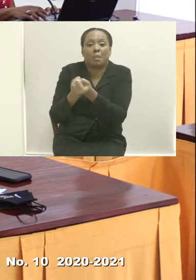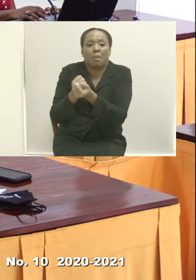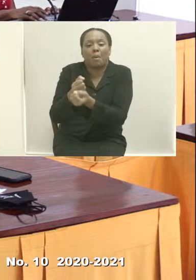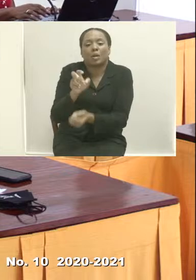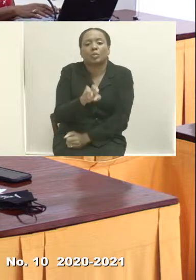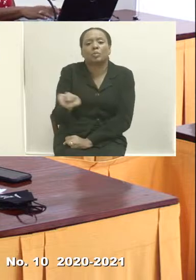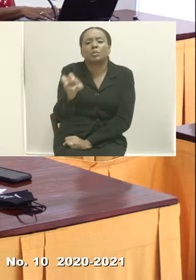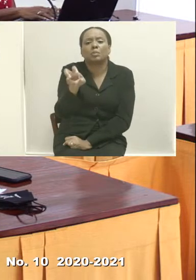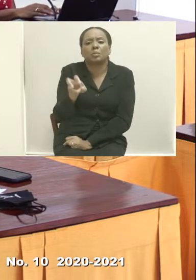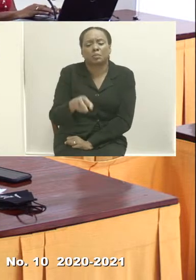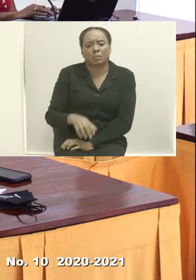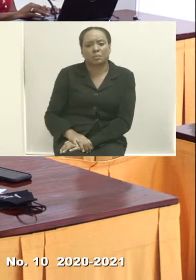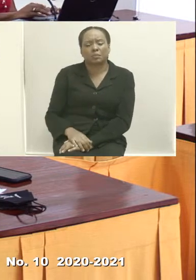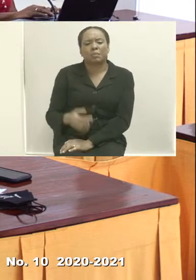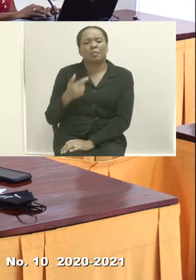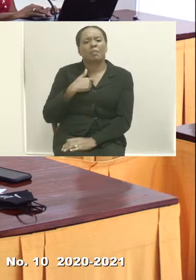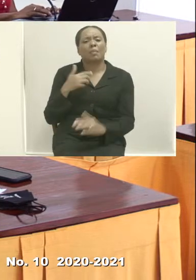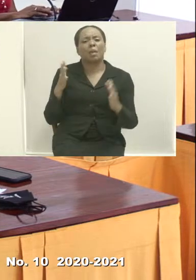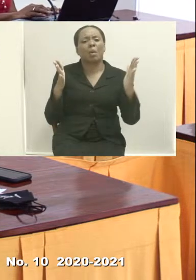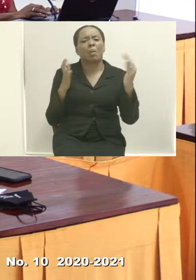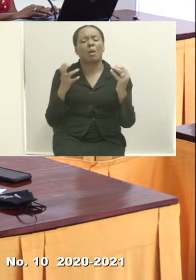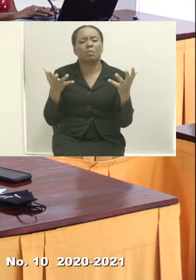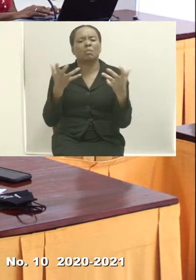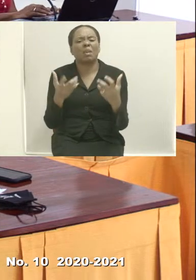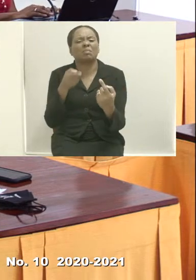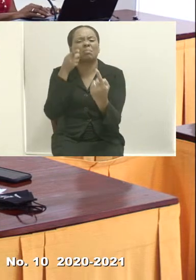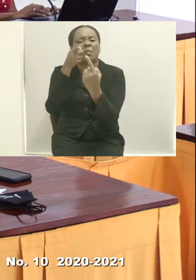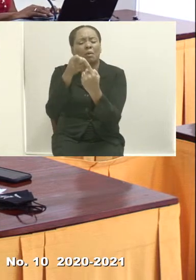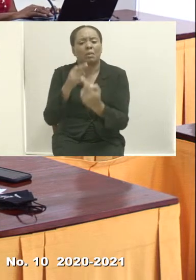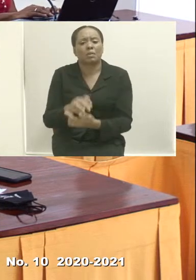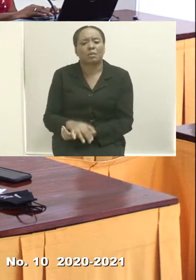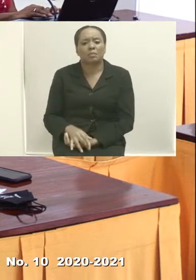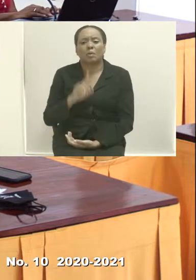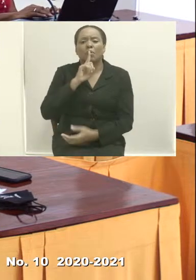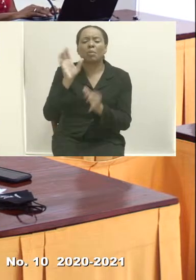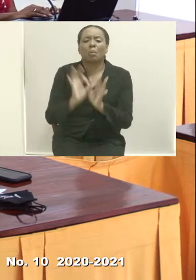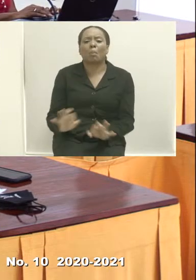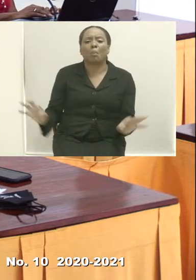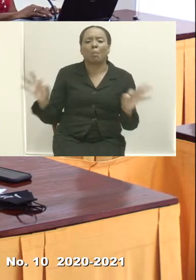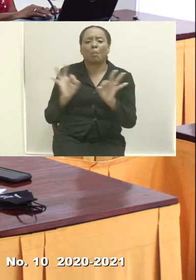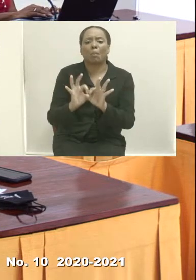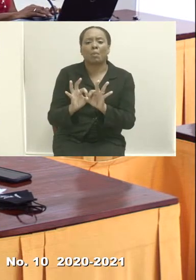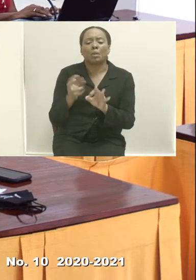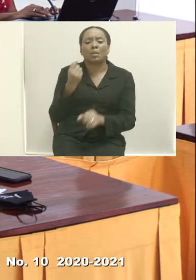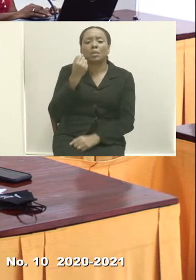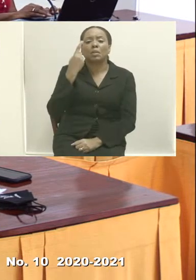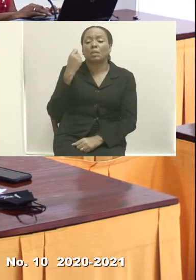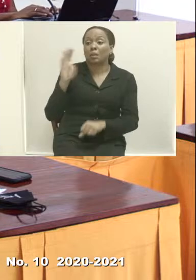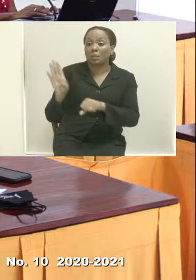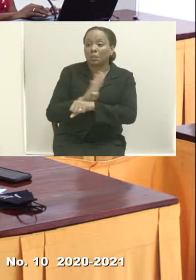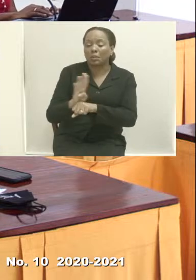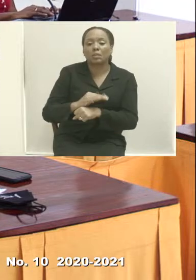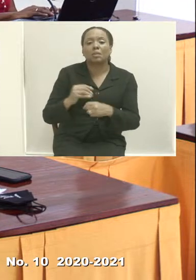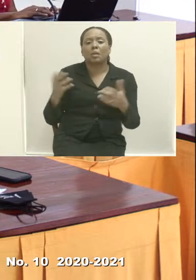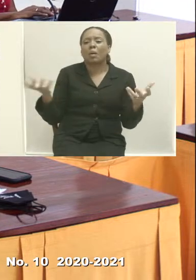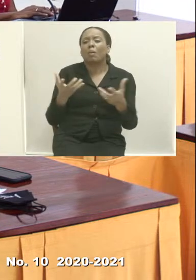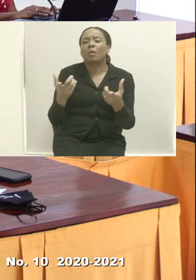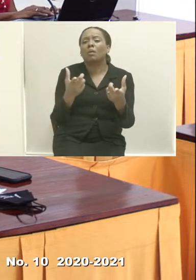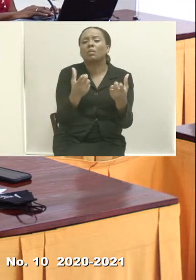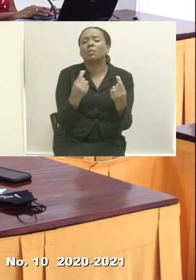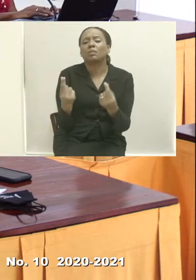I would also want to make the point, ma'am, that it is important for us to understand where these businesses are and what they do if we're going to engage